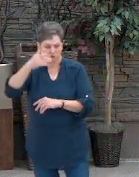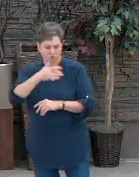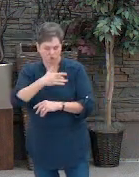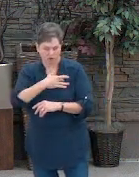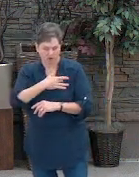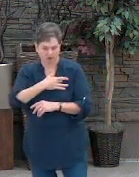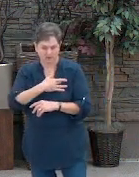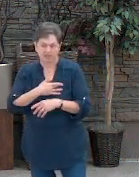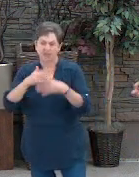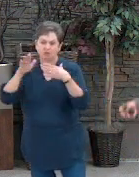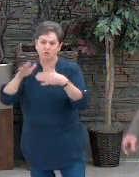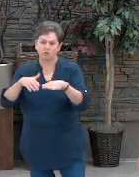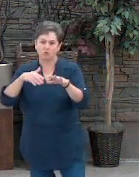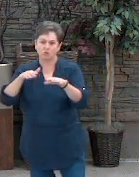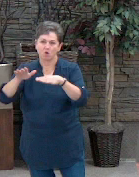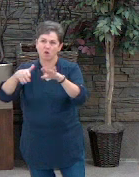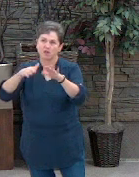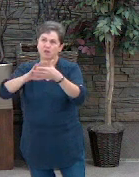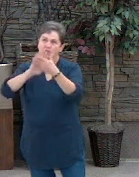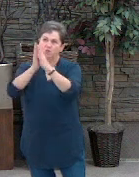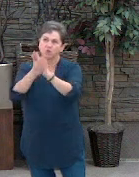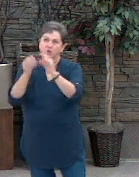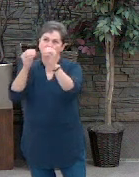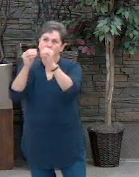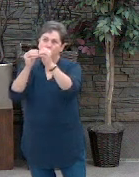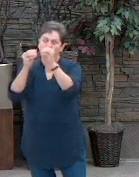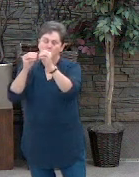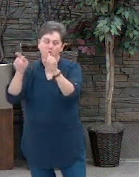are walking to becoming more and more like Christ.